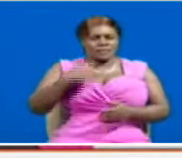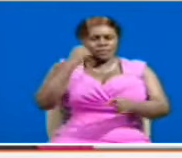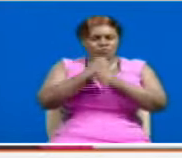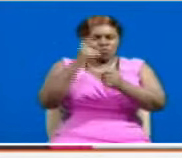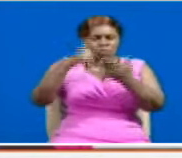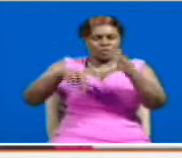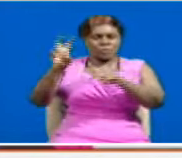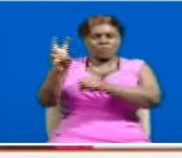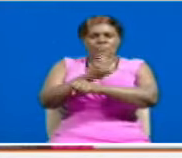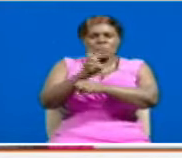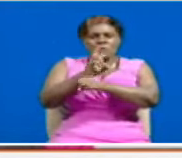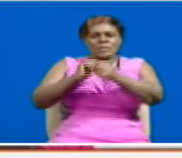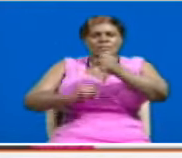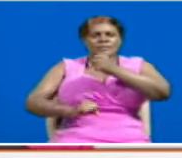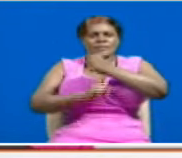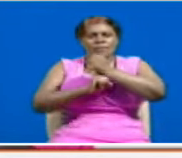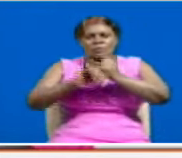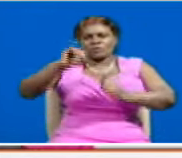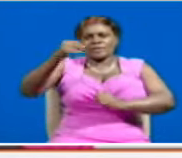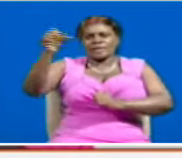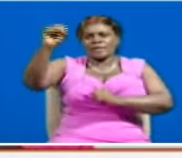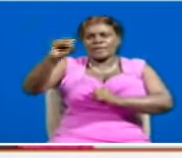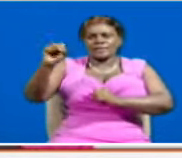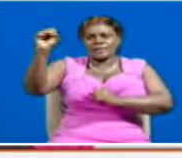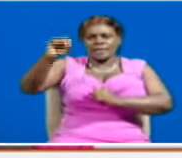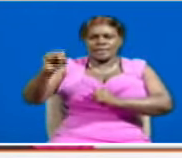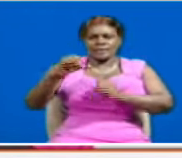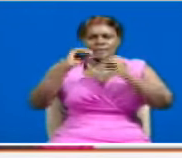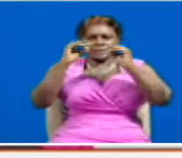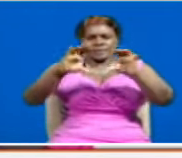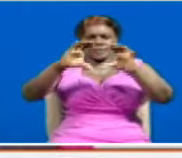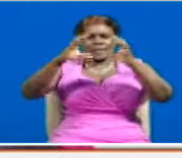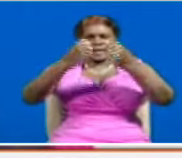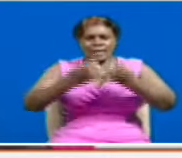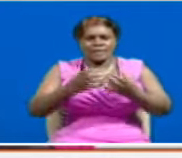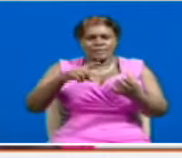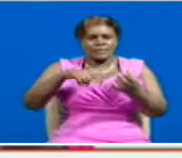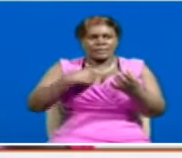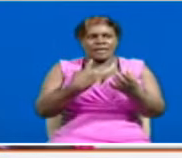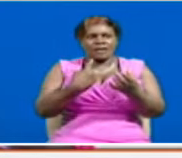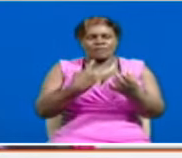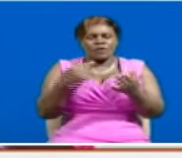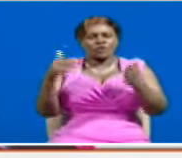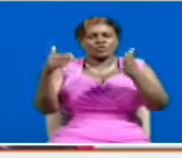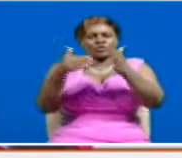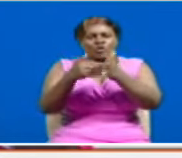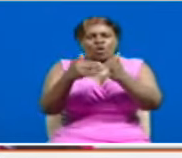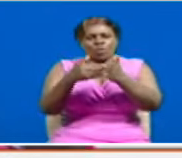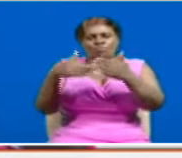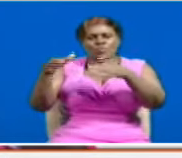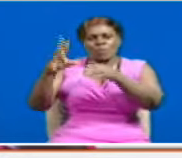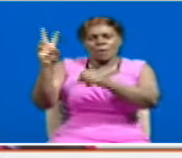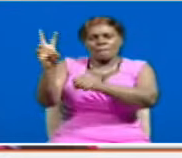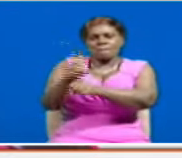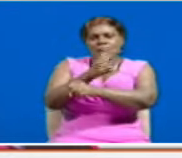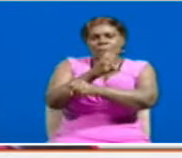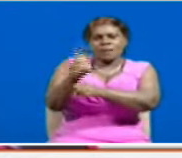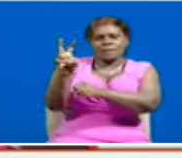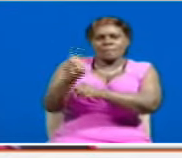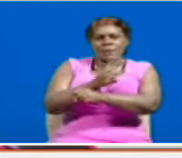is monitoring and supporting the JSS teachers in the classroom. We are moving away from assessment